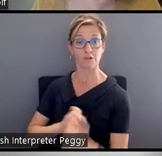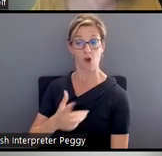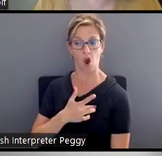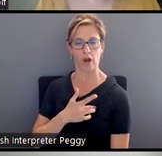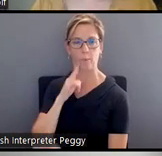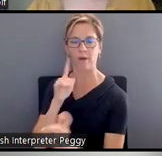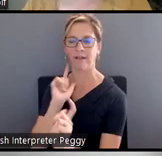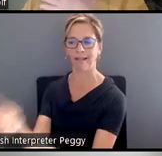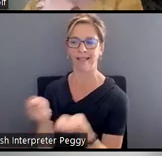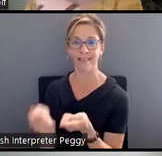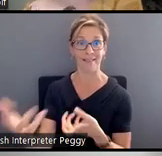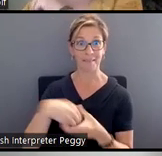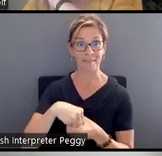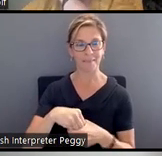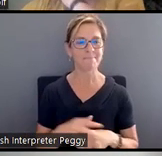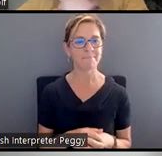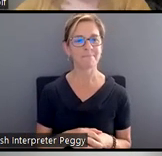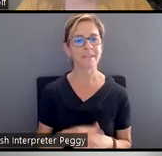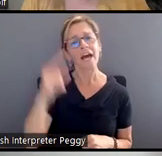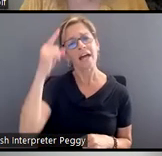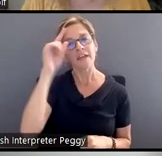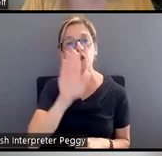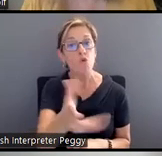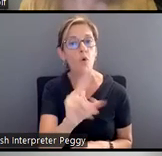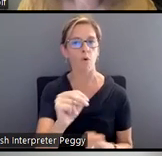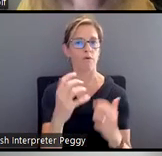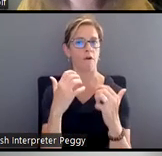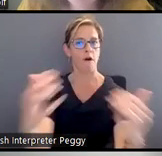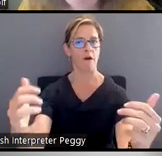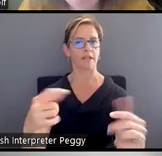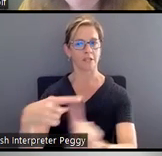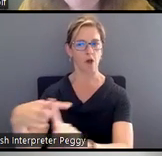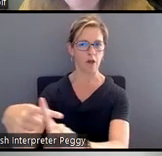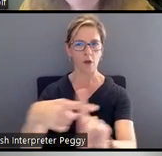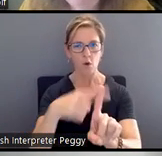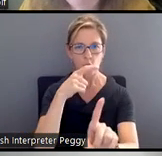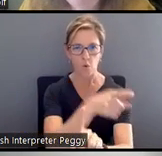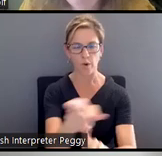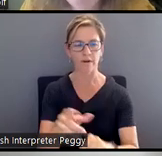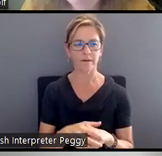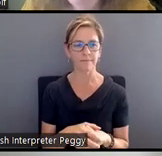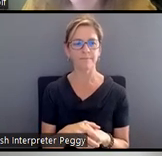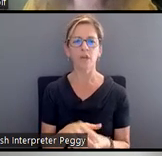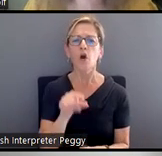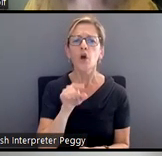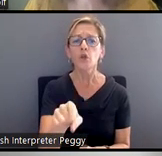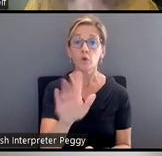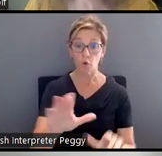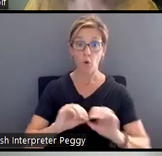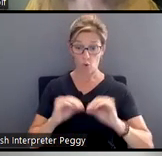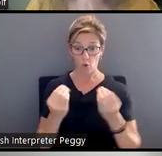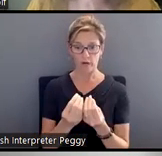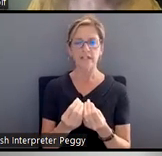All right, so think about your own target audience here for a minute. Who are you speaking to? Who is the audience for